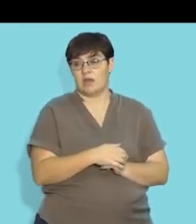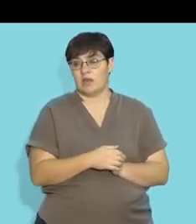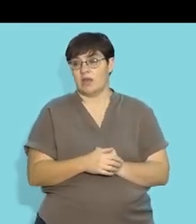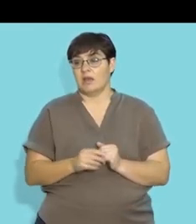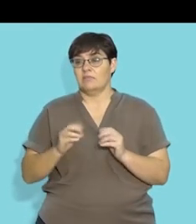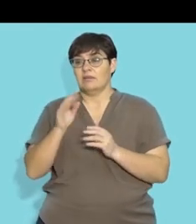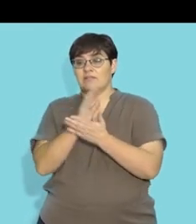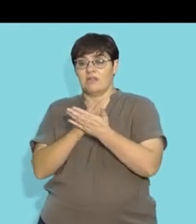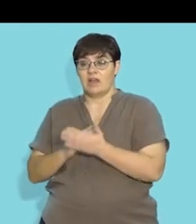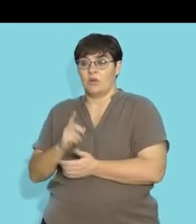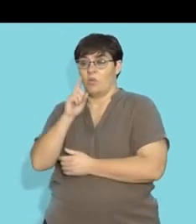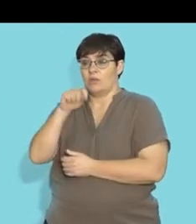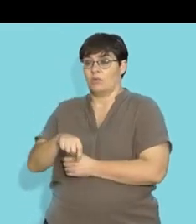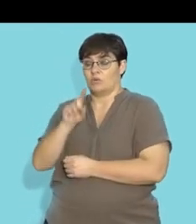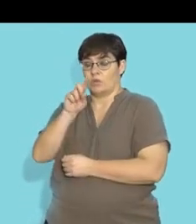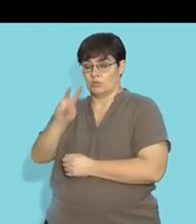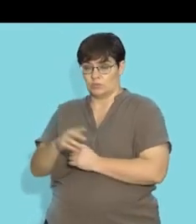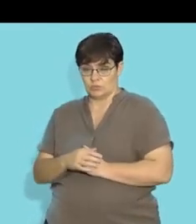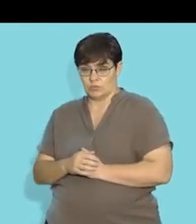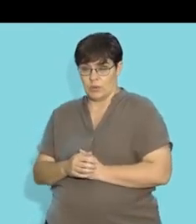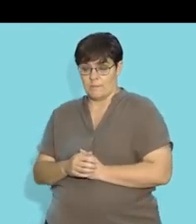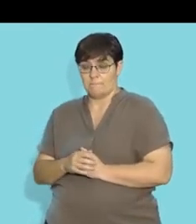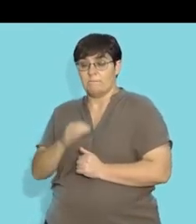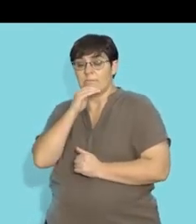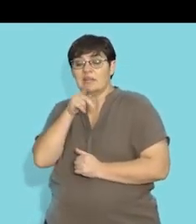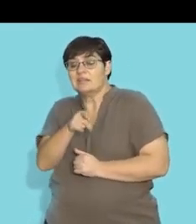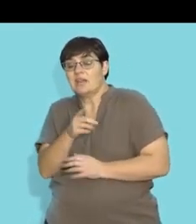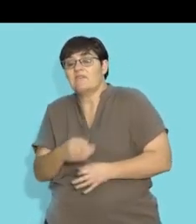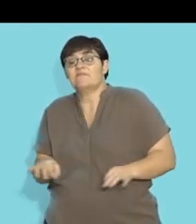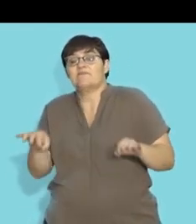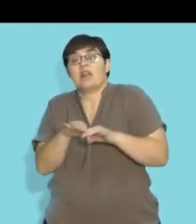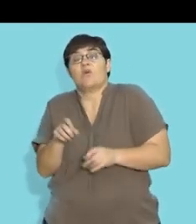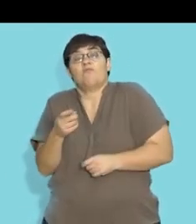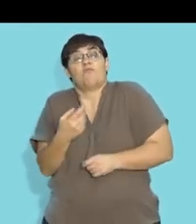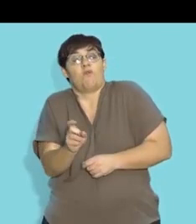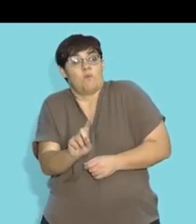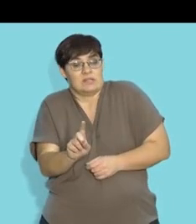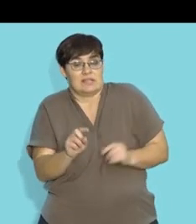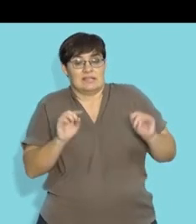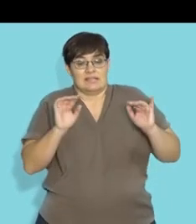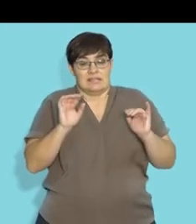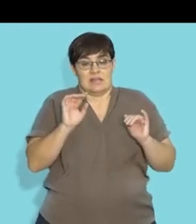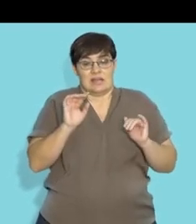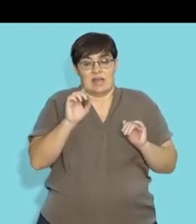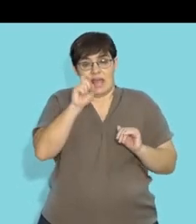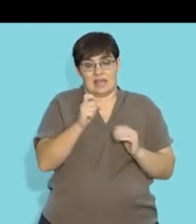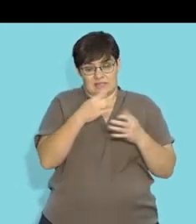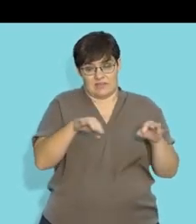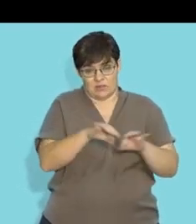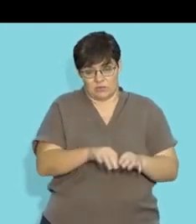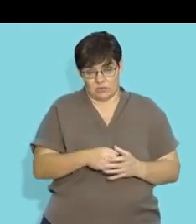11.71 divided by 1.12. So that gives us our x value, so which is